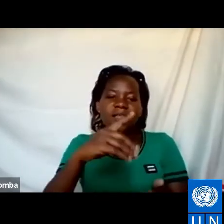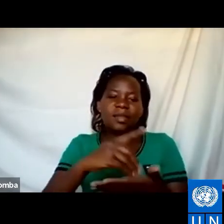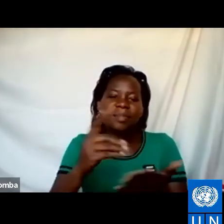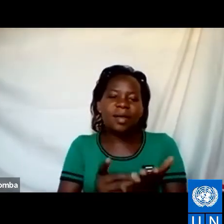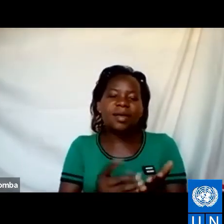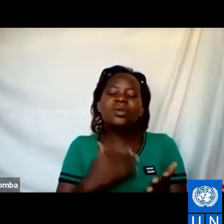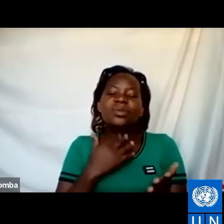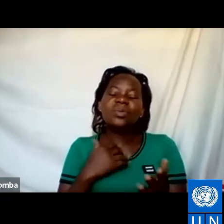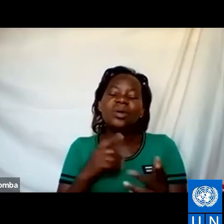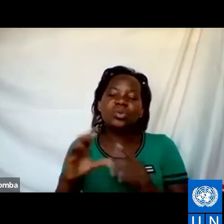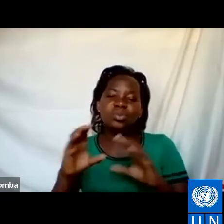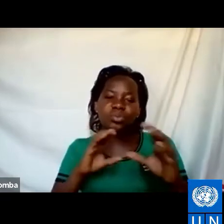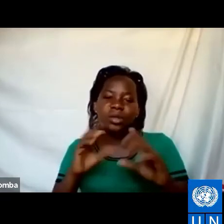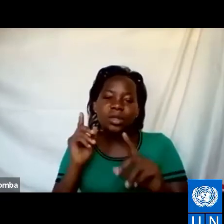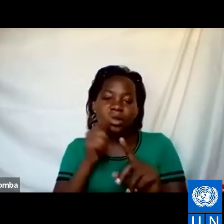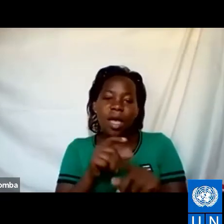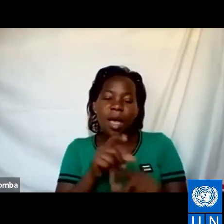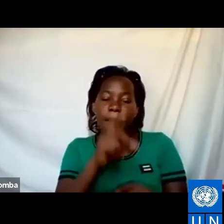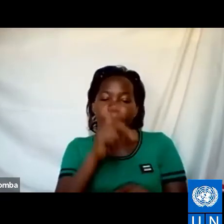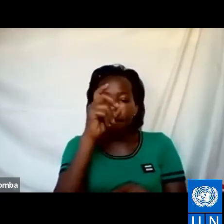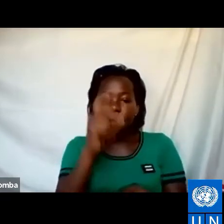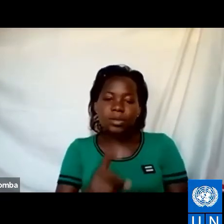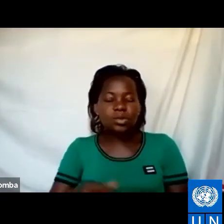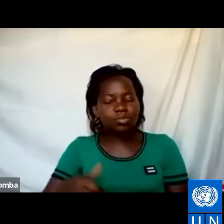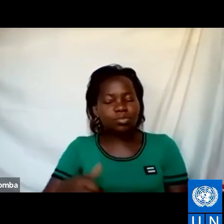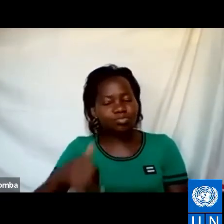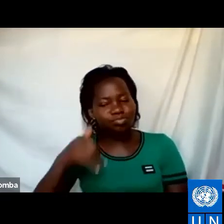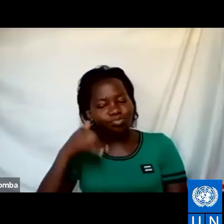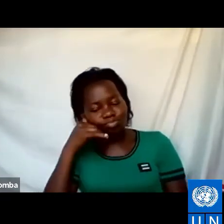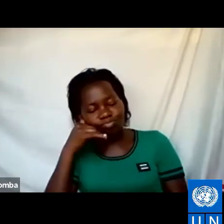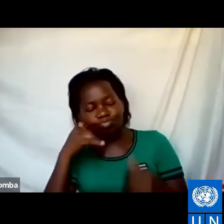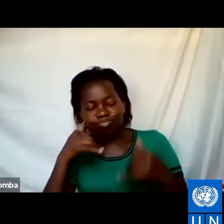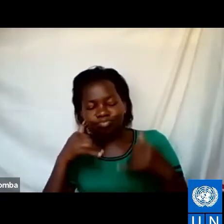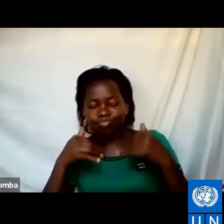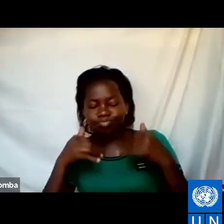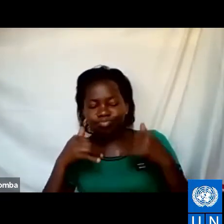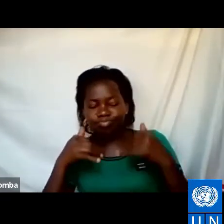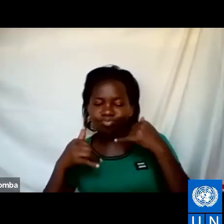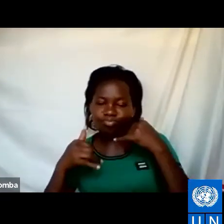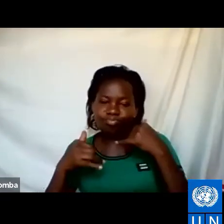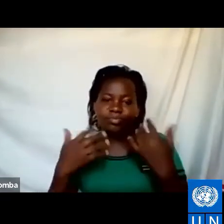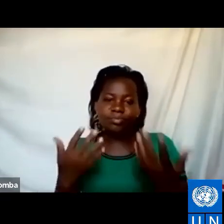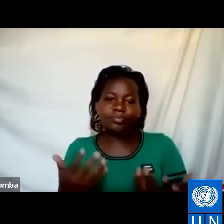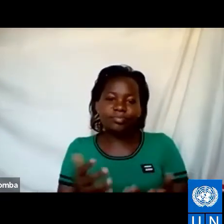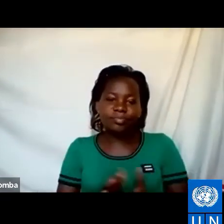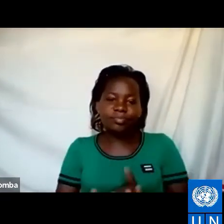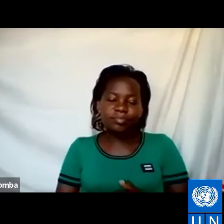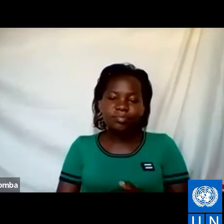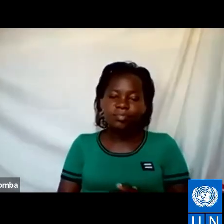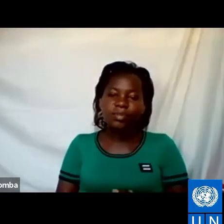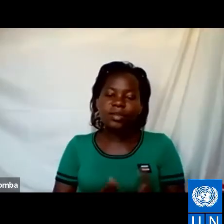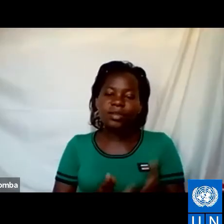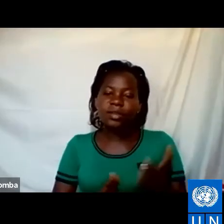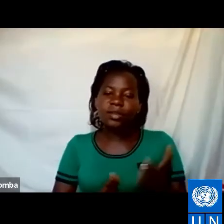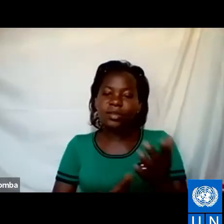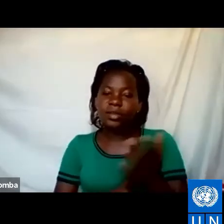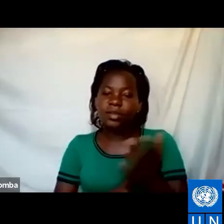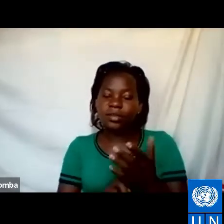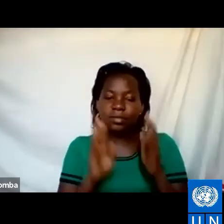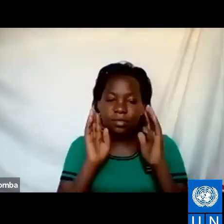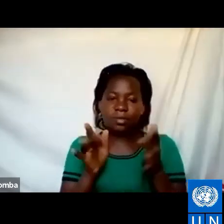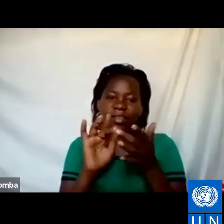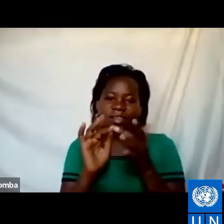to, somebody will pick the phone. They are largely on internet, so emails, knowledge